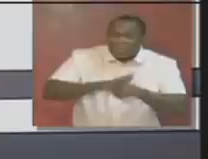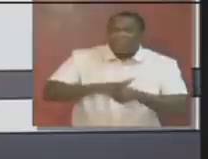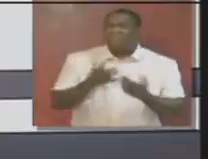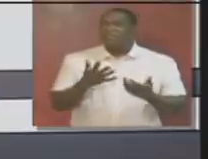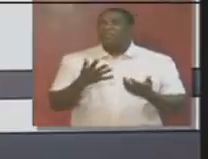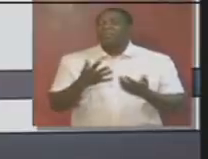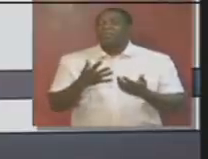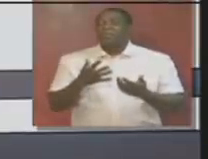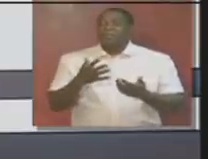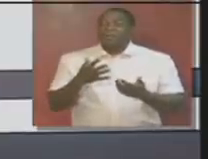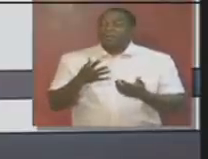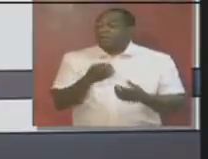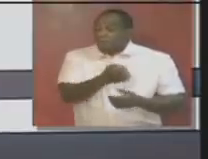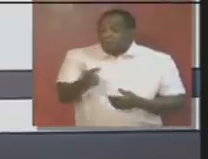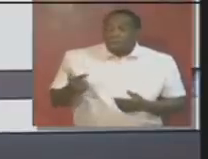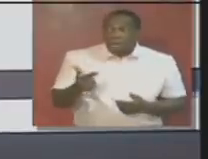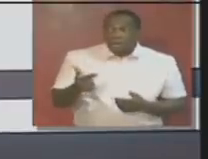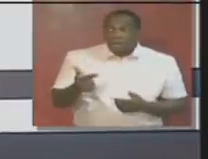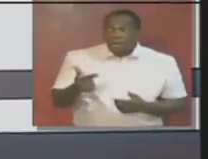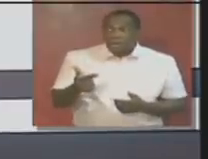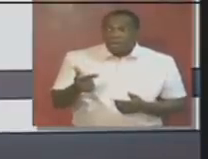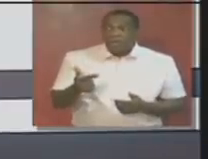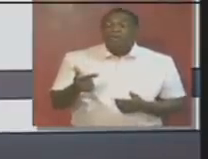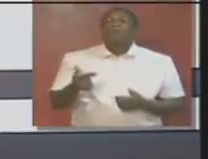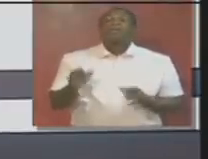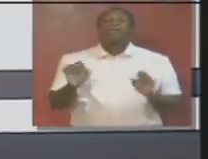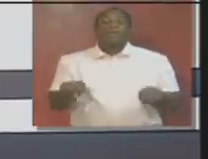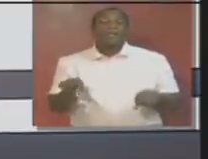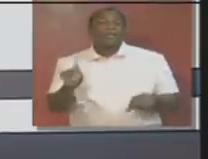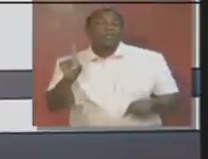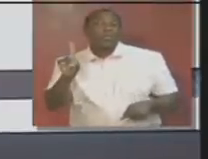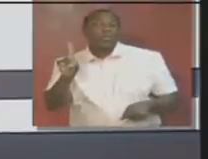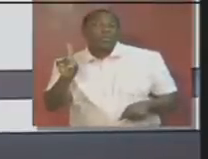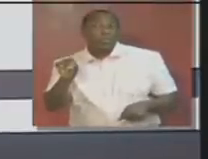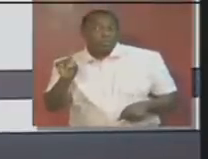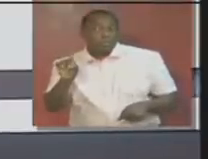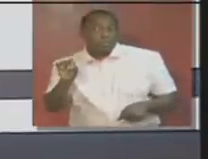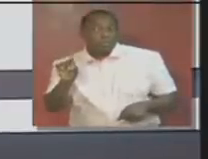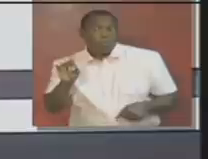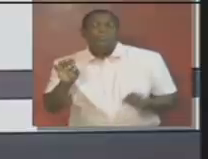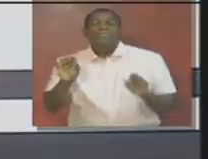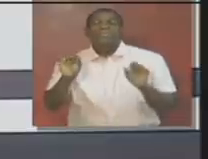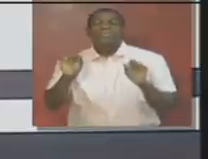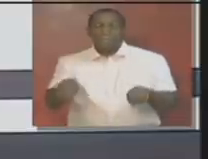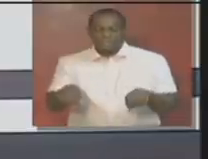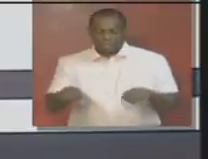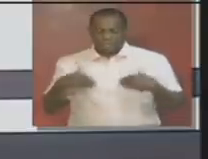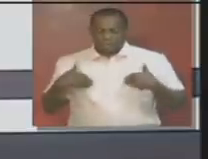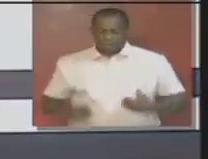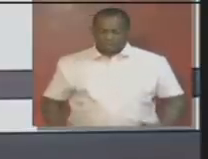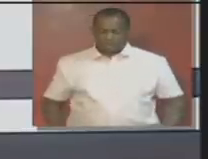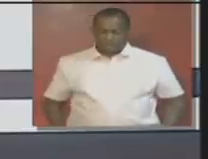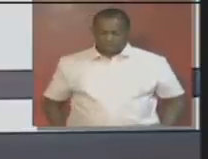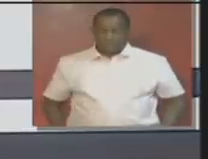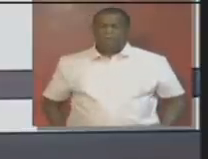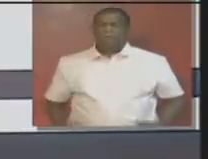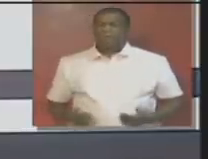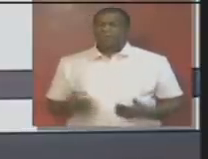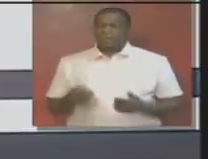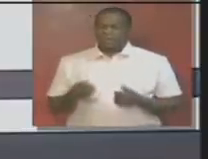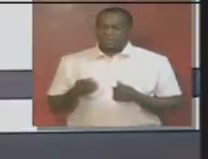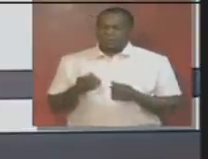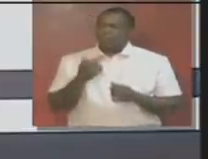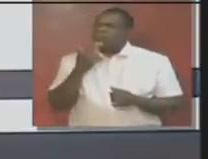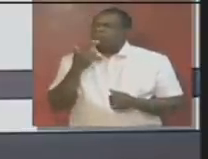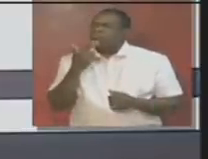inflammatory conditions. And what these conditions do is they suppress your immune system's ability to fight infections such